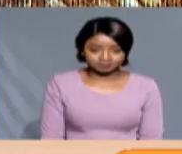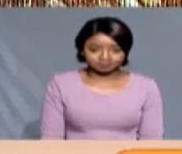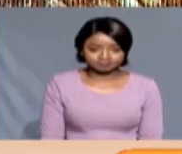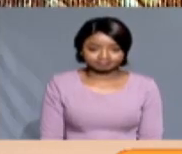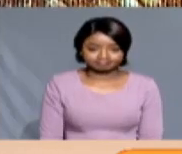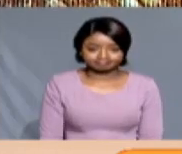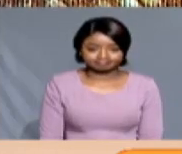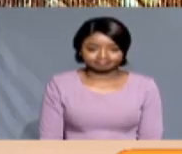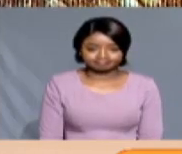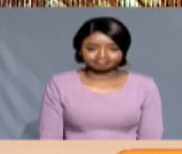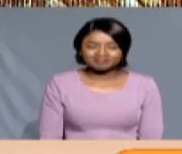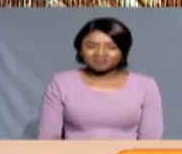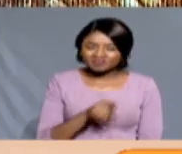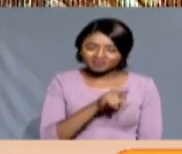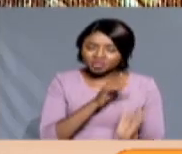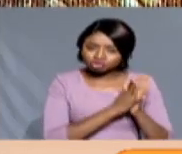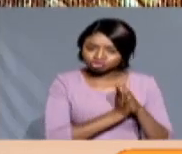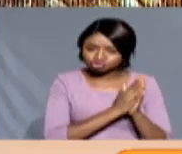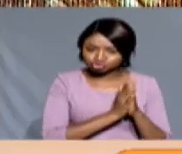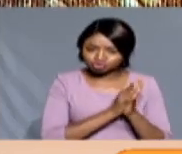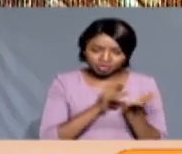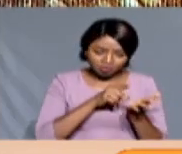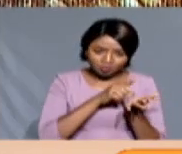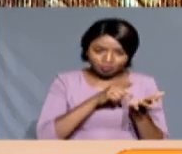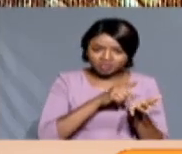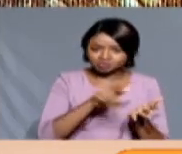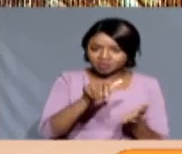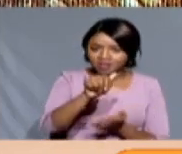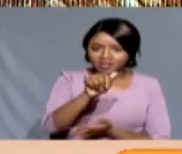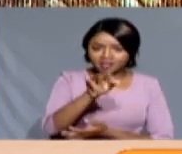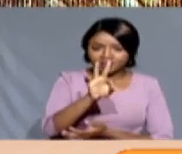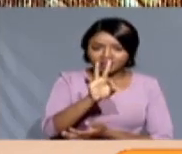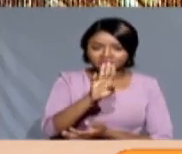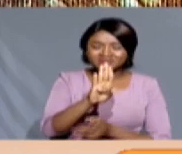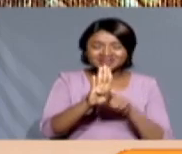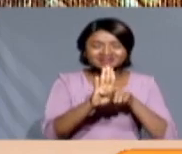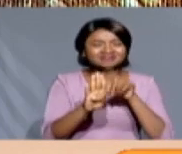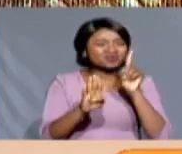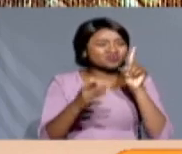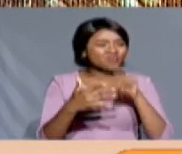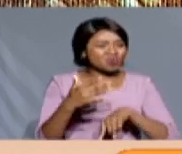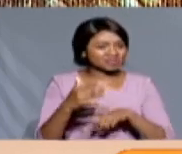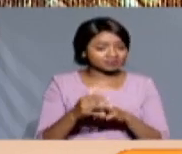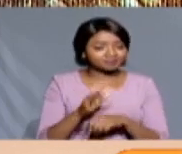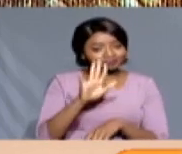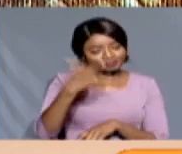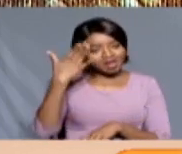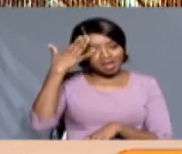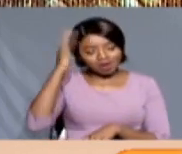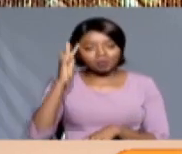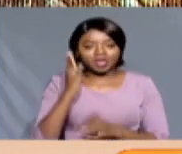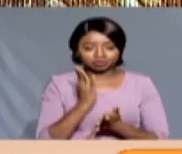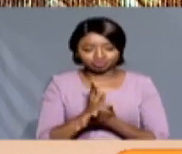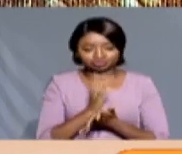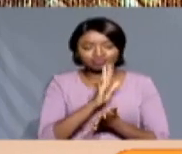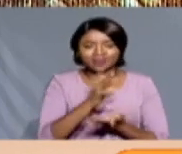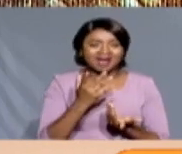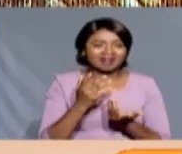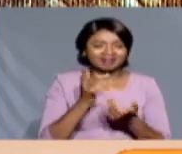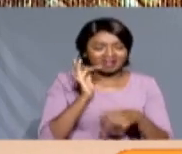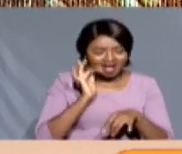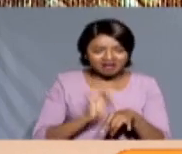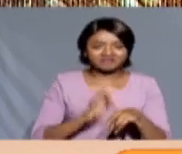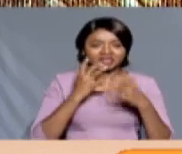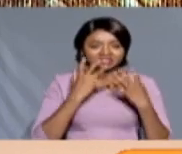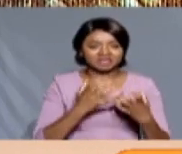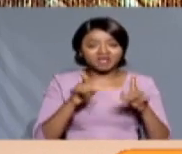Now, this latest aflatoxin scare brings up questions on just what they are. We are aware of their deadly symptoms and not to